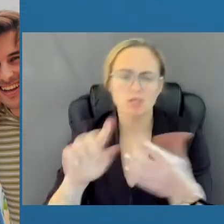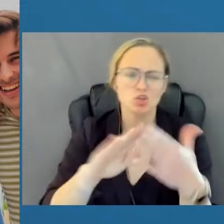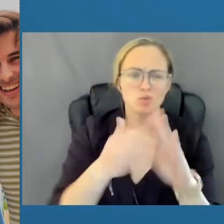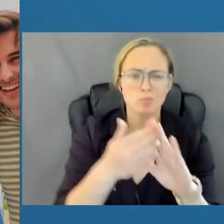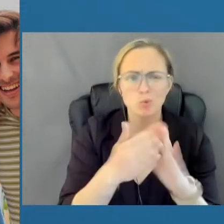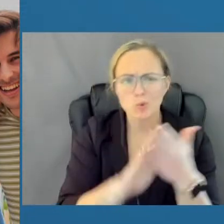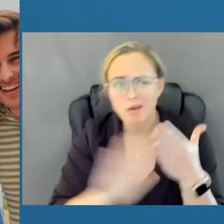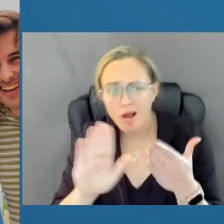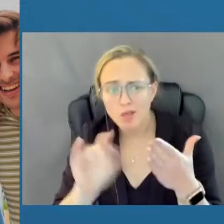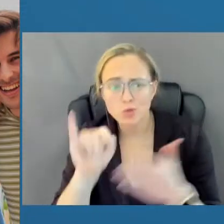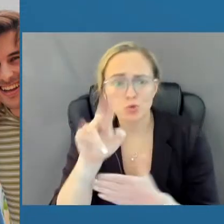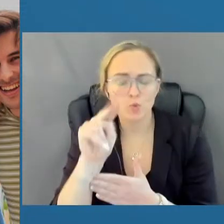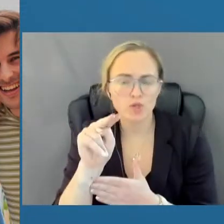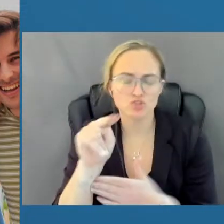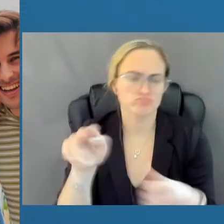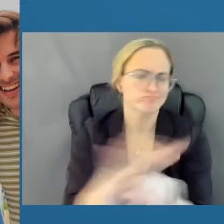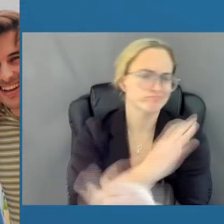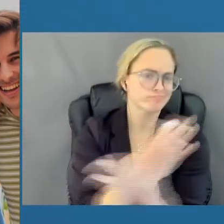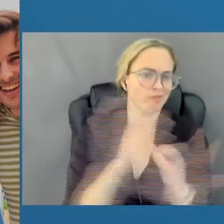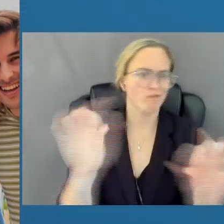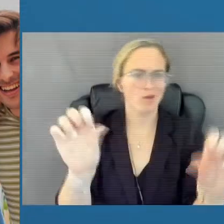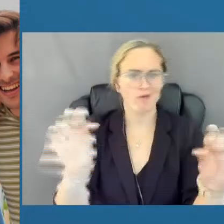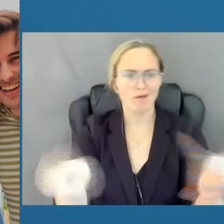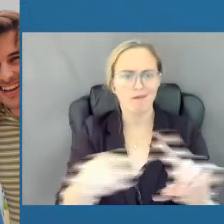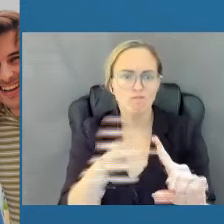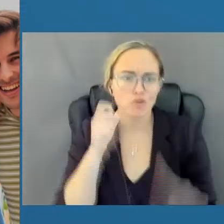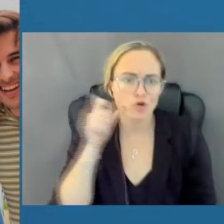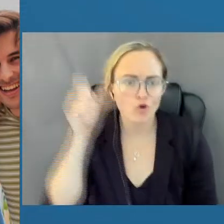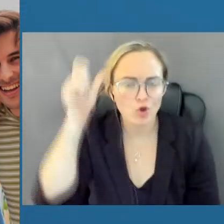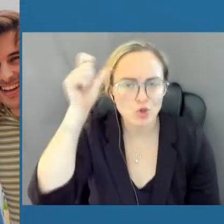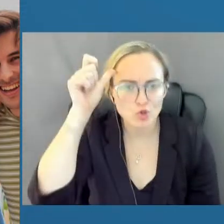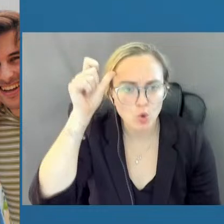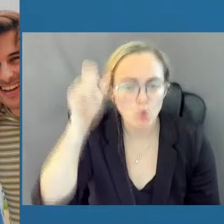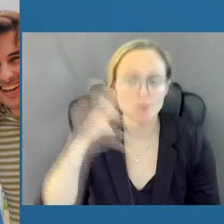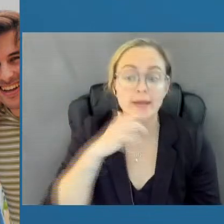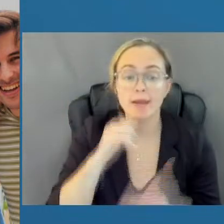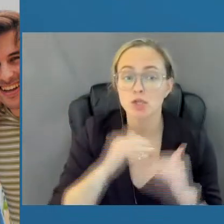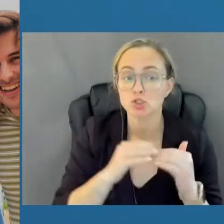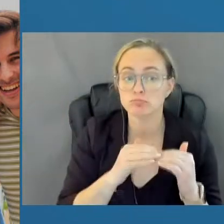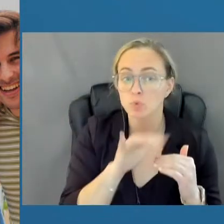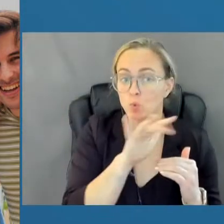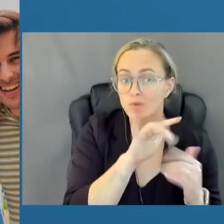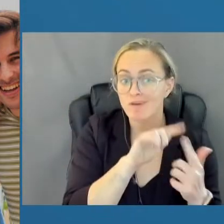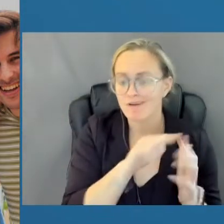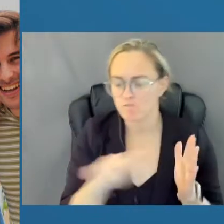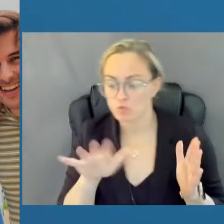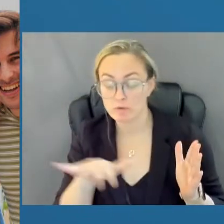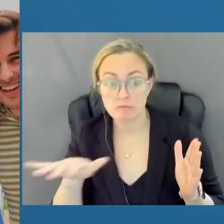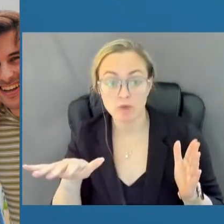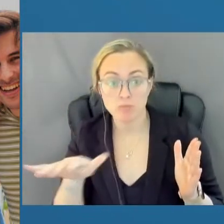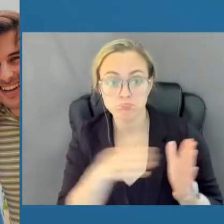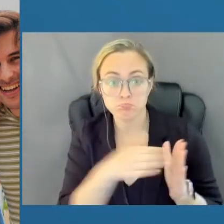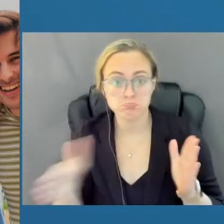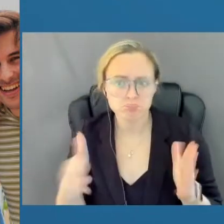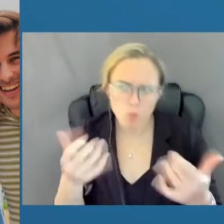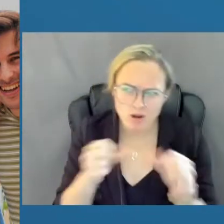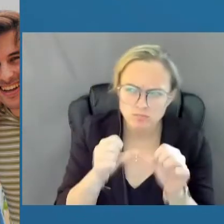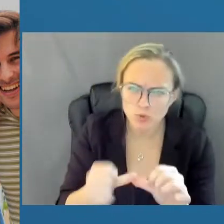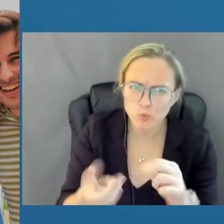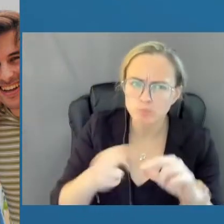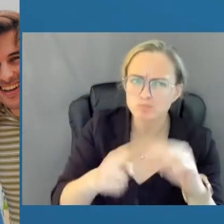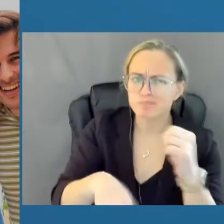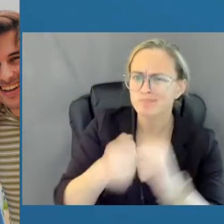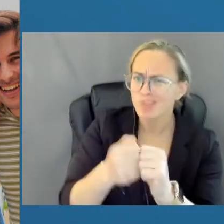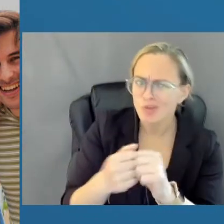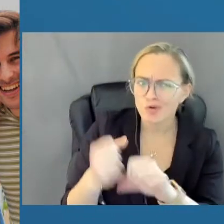tuition completely free for adults aged 25 to 55 who want to build their careers in